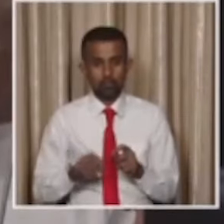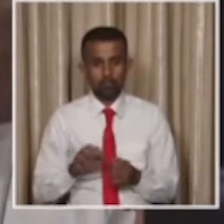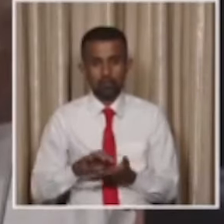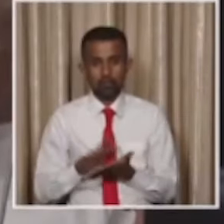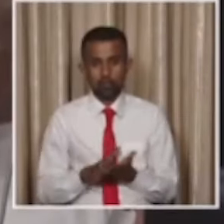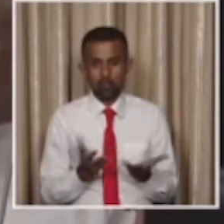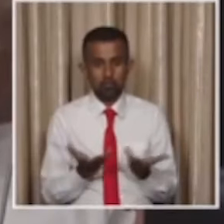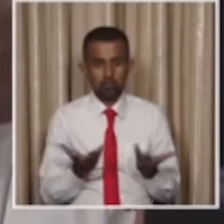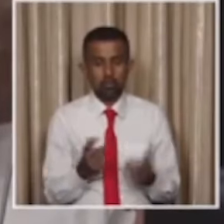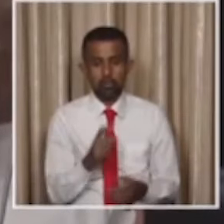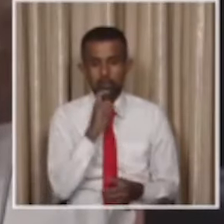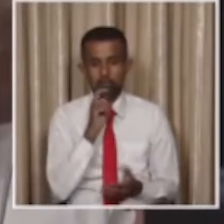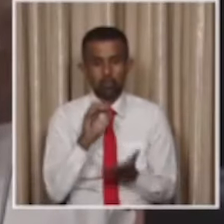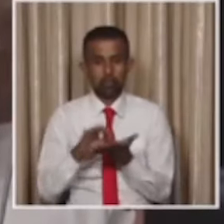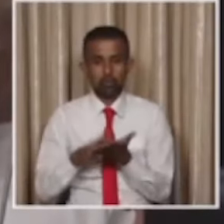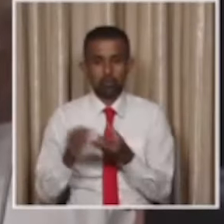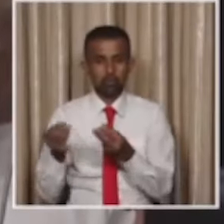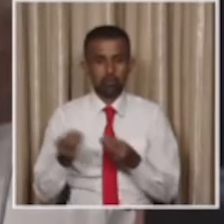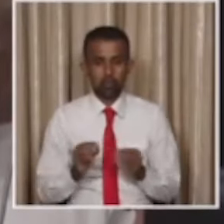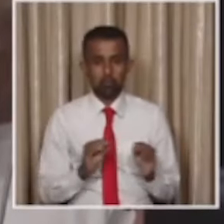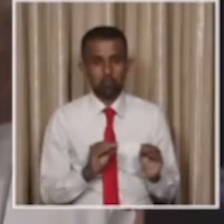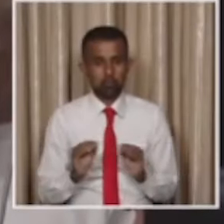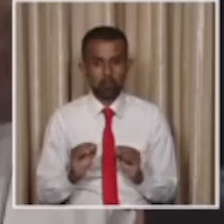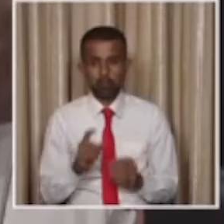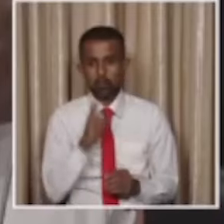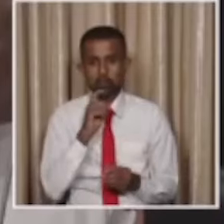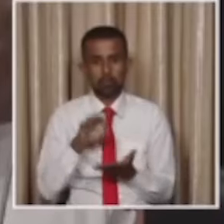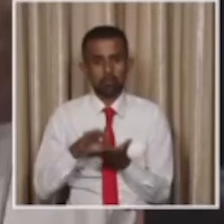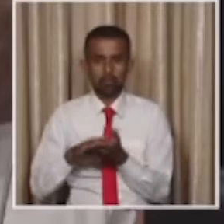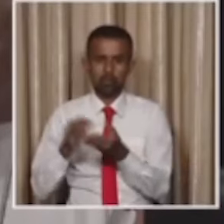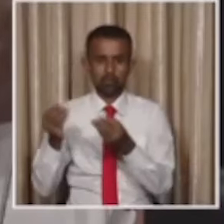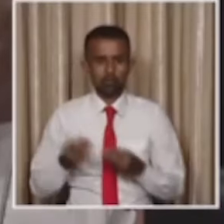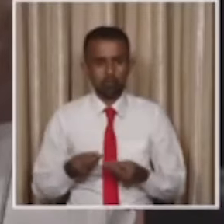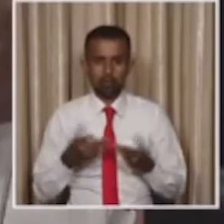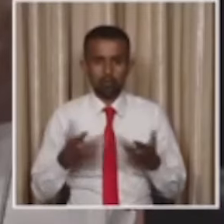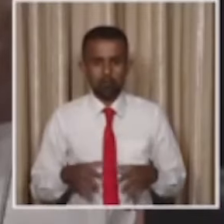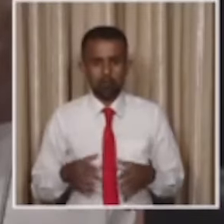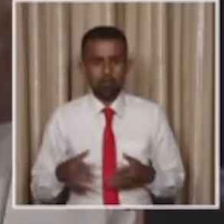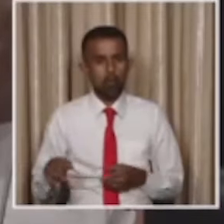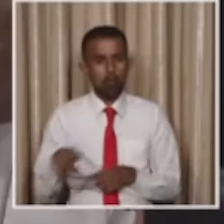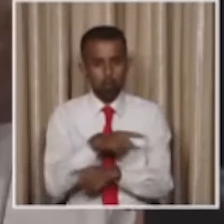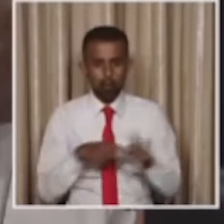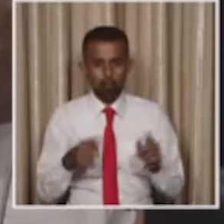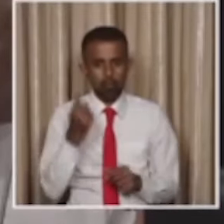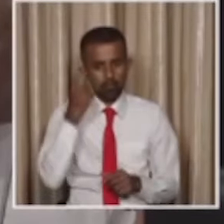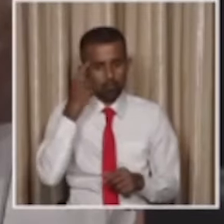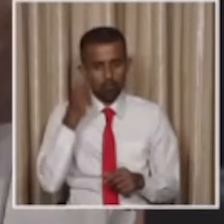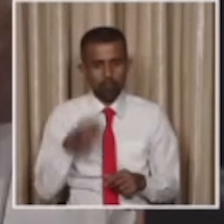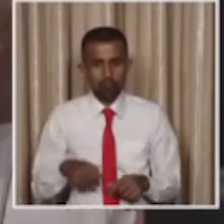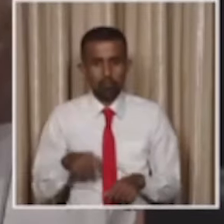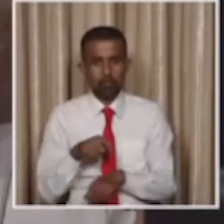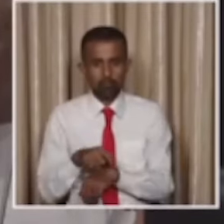baya usavi tirna dunne am pass. Usavi tirna dunne ne. Apyokko ma janna me avastha avedi si